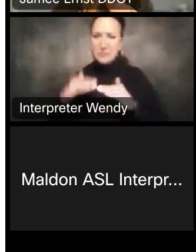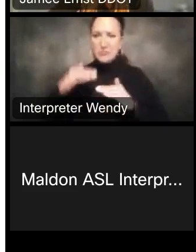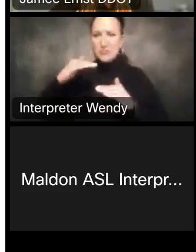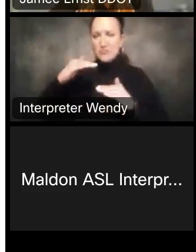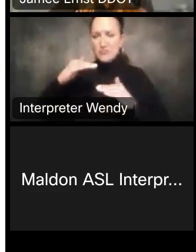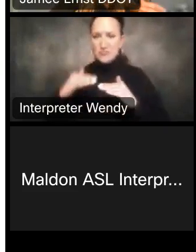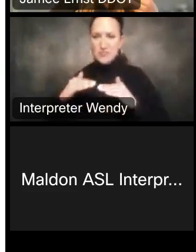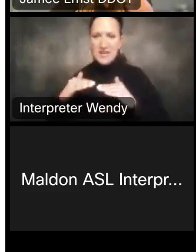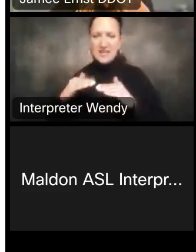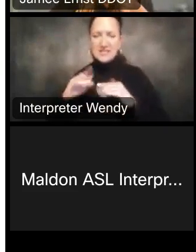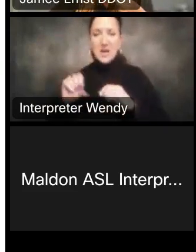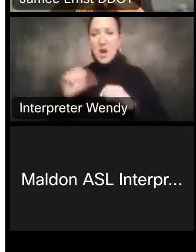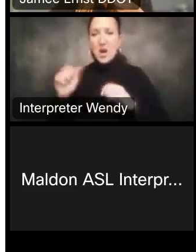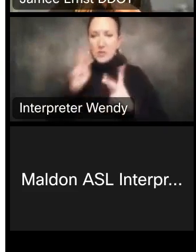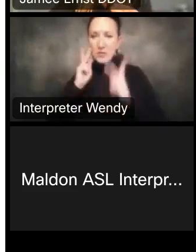other interventions.